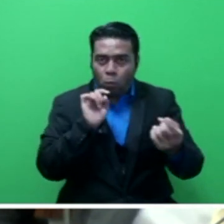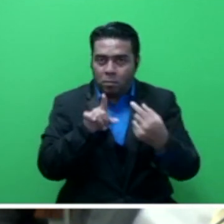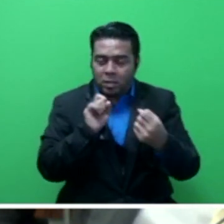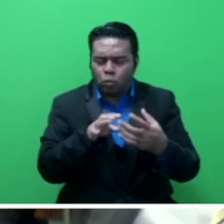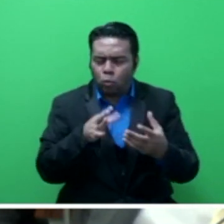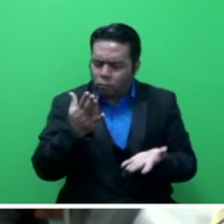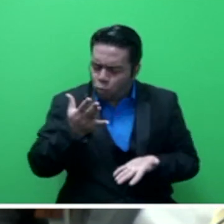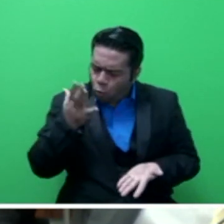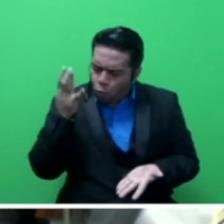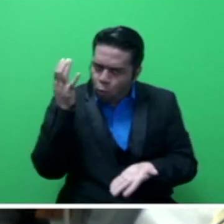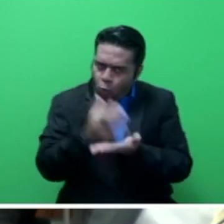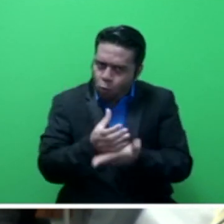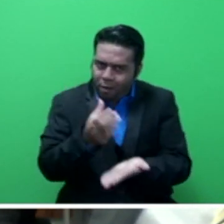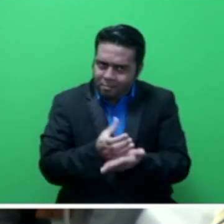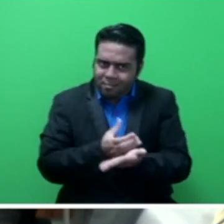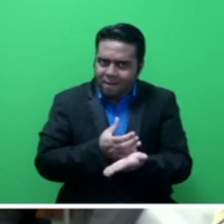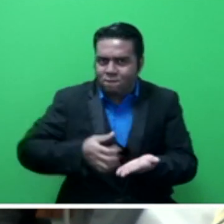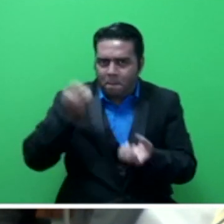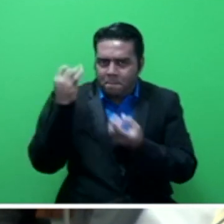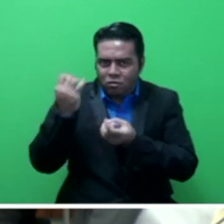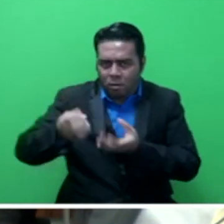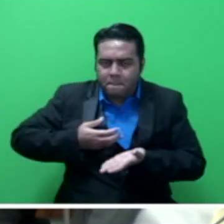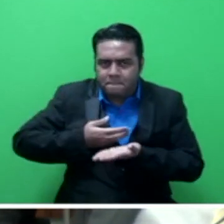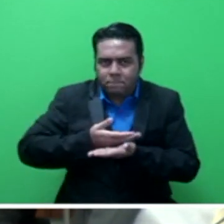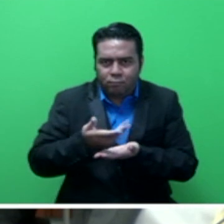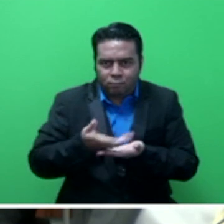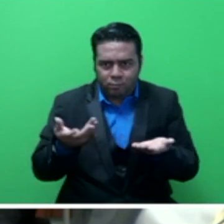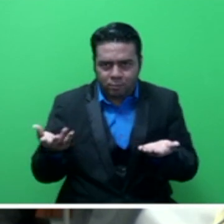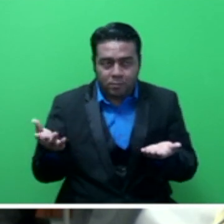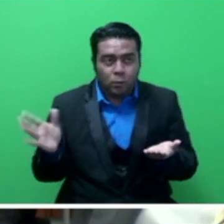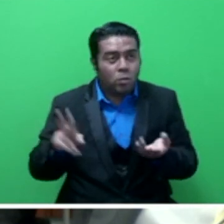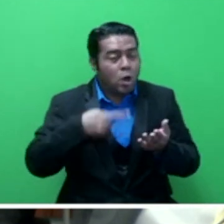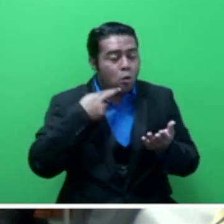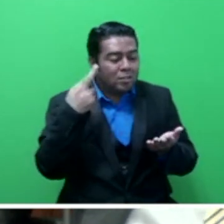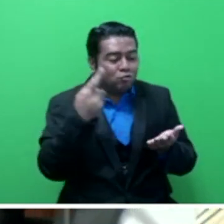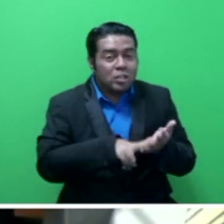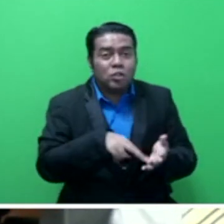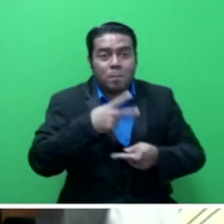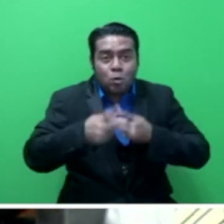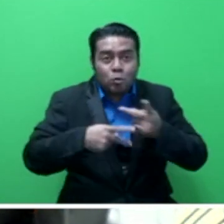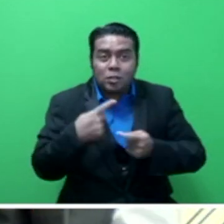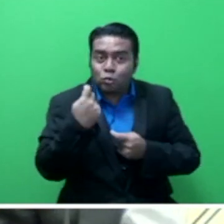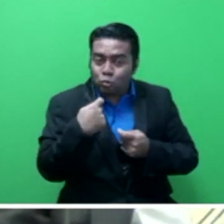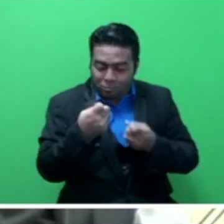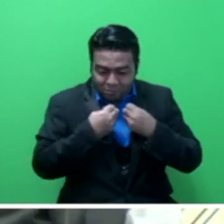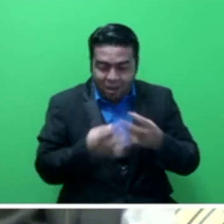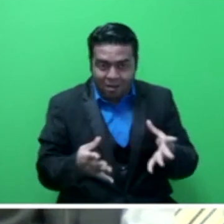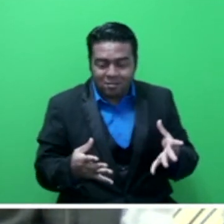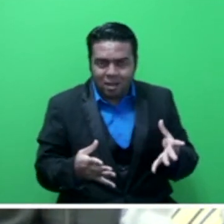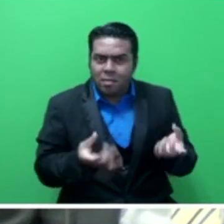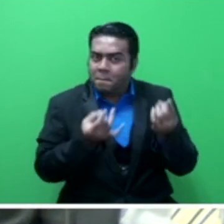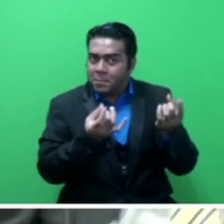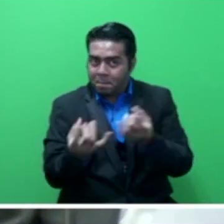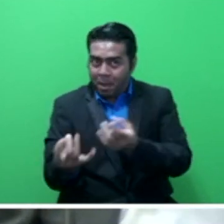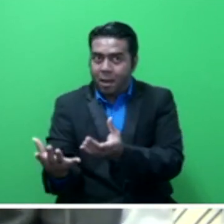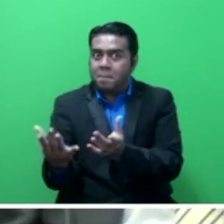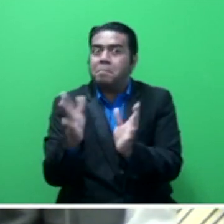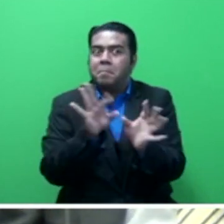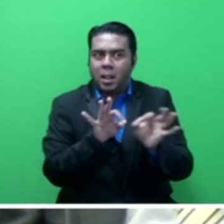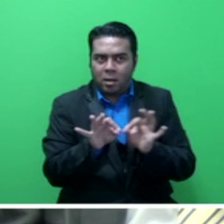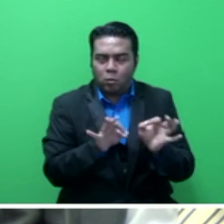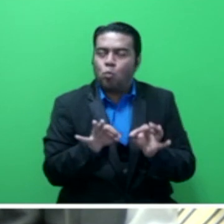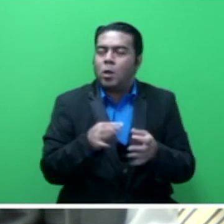information. Honorable Speaker, with the registration process starting soon and the preparedness plans in the country, Fiji is ready to